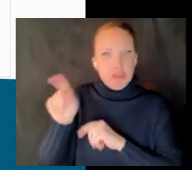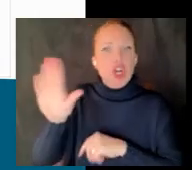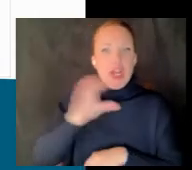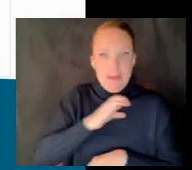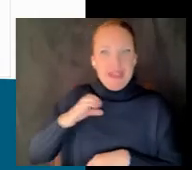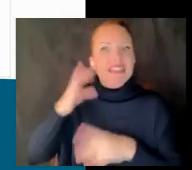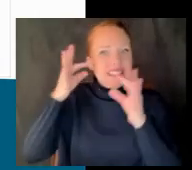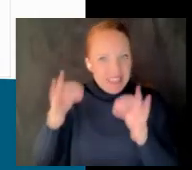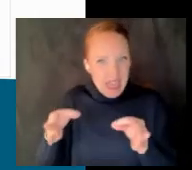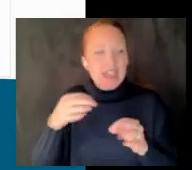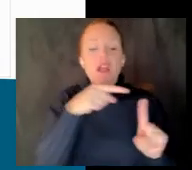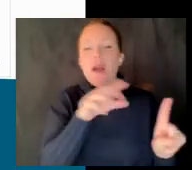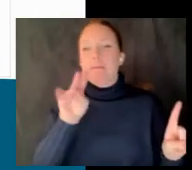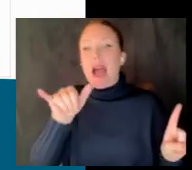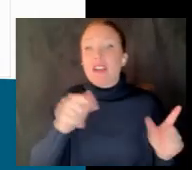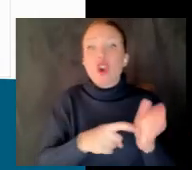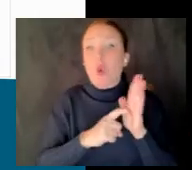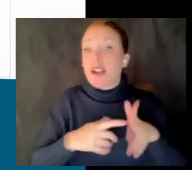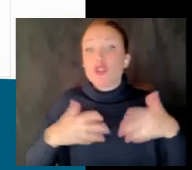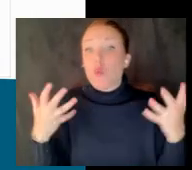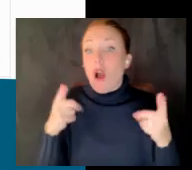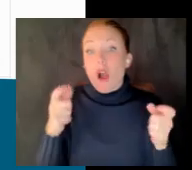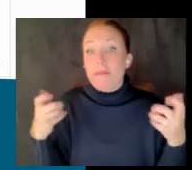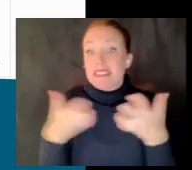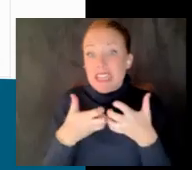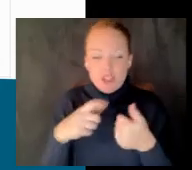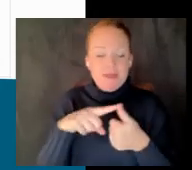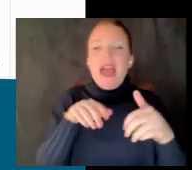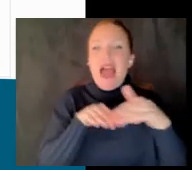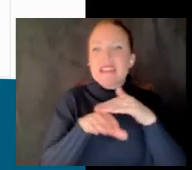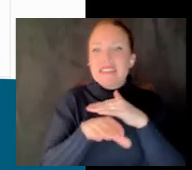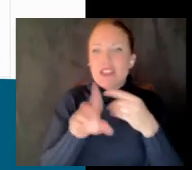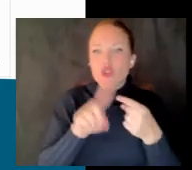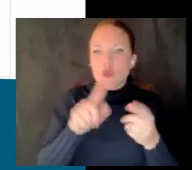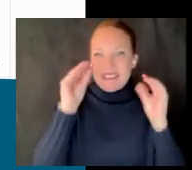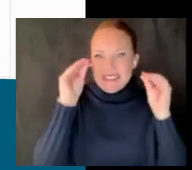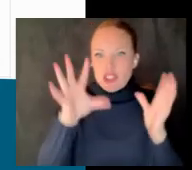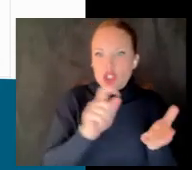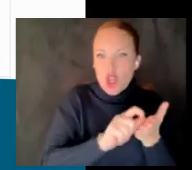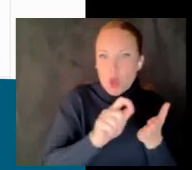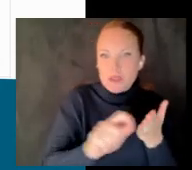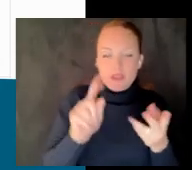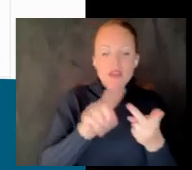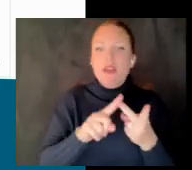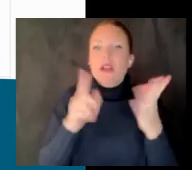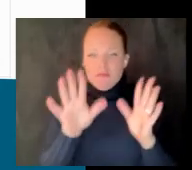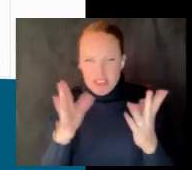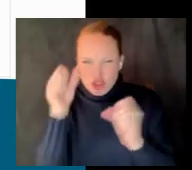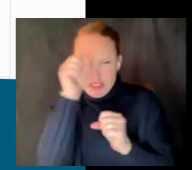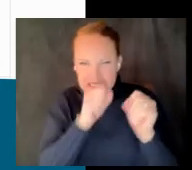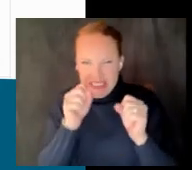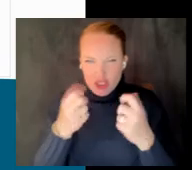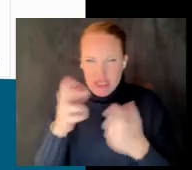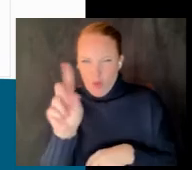Maya requires the following accommodations: access to teacher notes, strategic seating away from